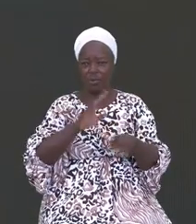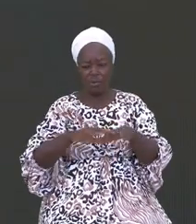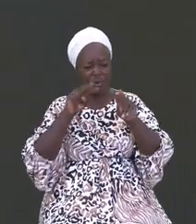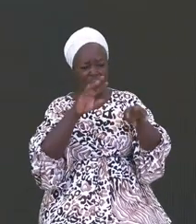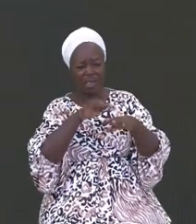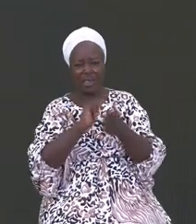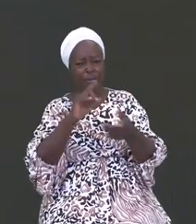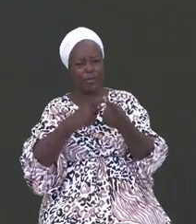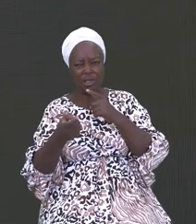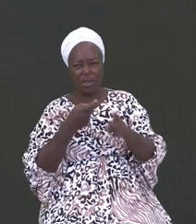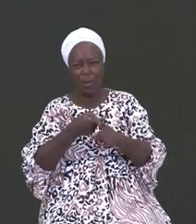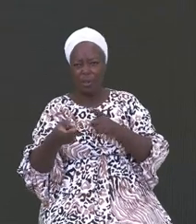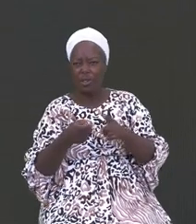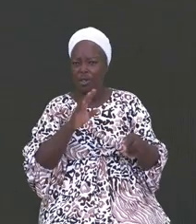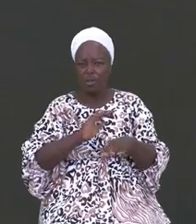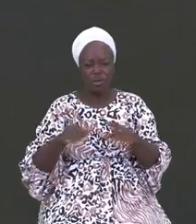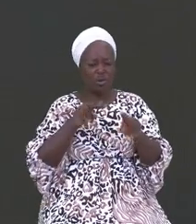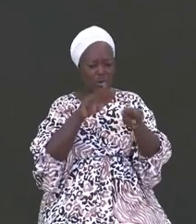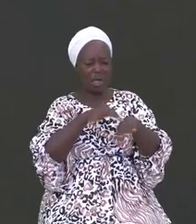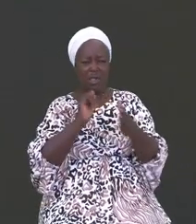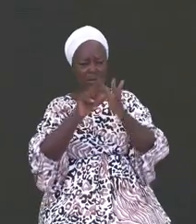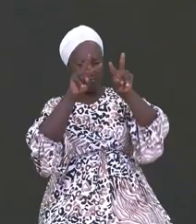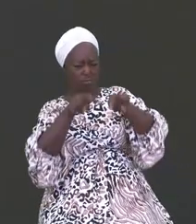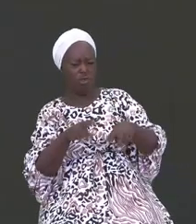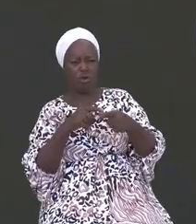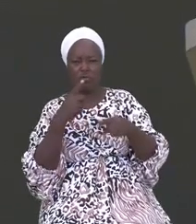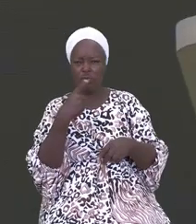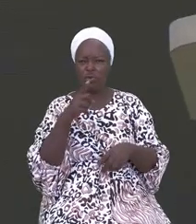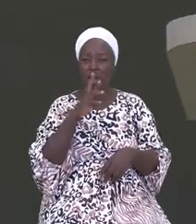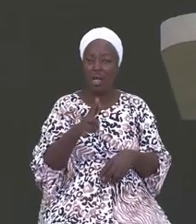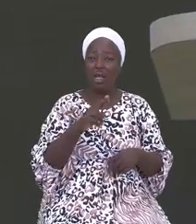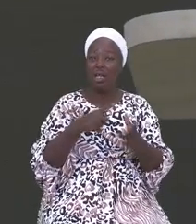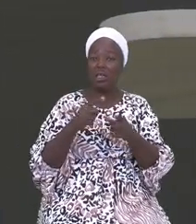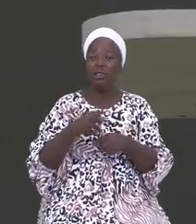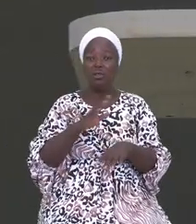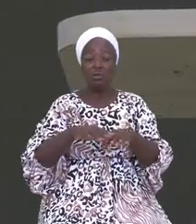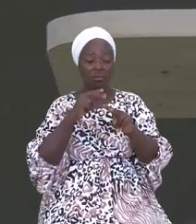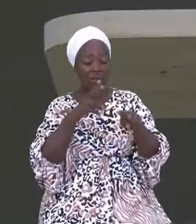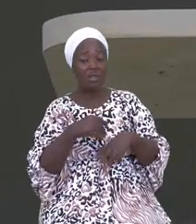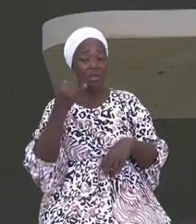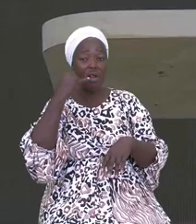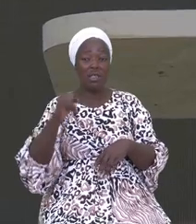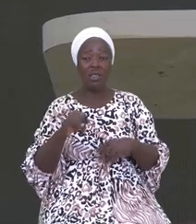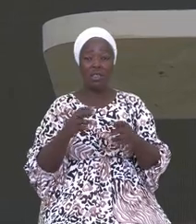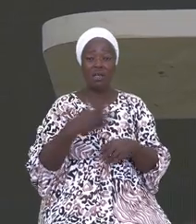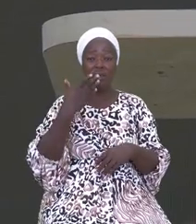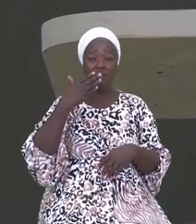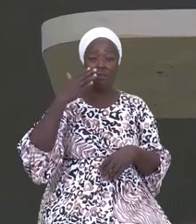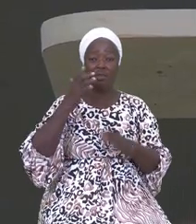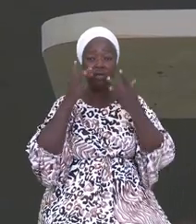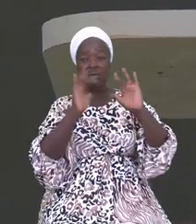don't look at the belittling of who you are, and don't look at their ridicule. Look at your